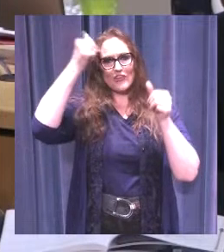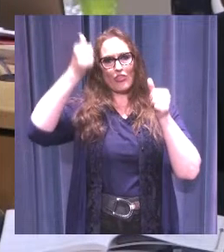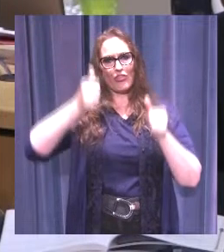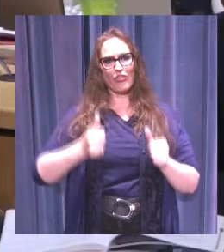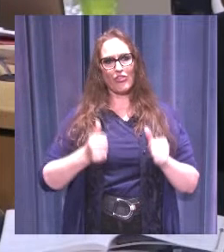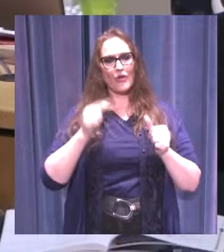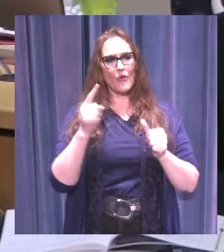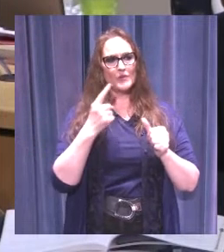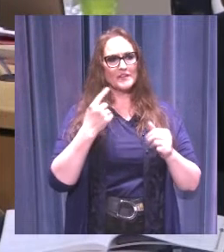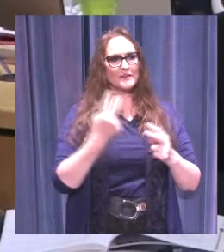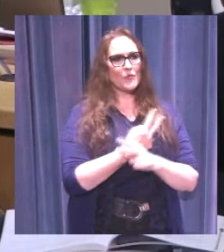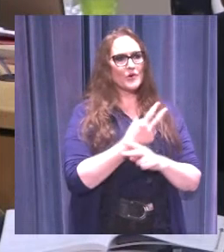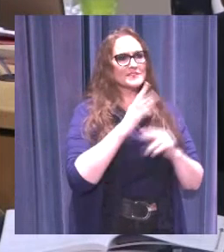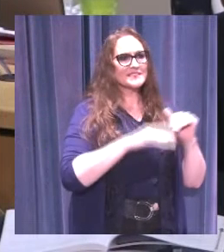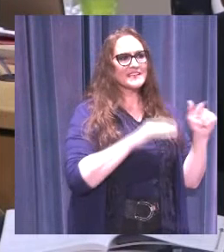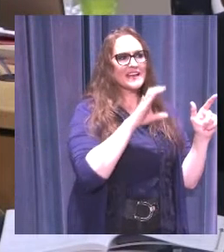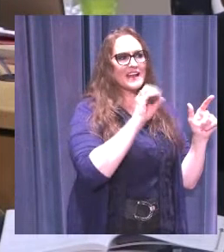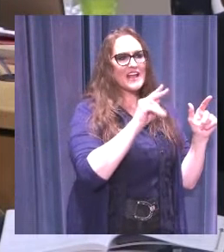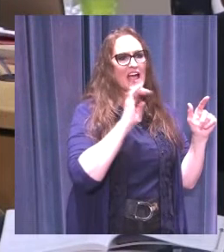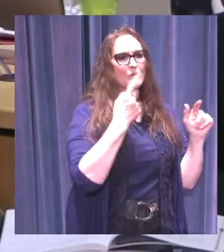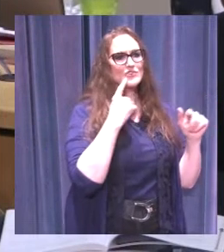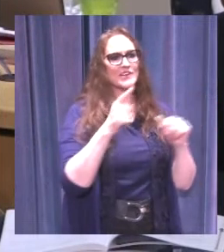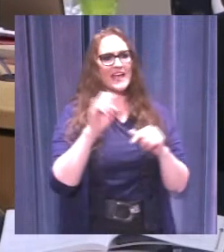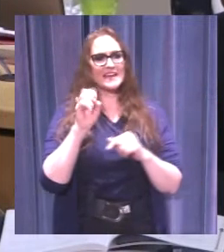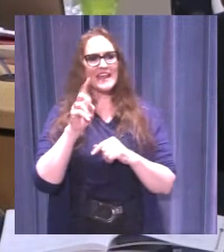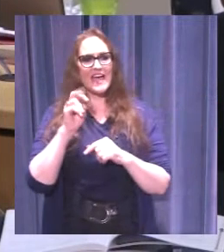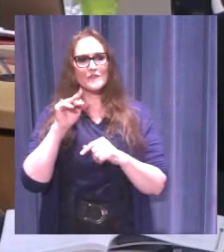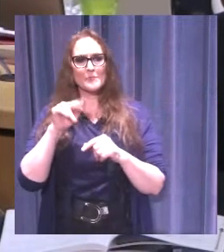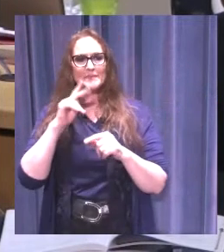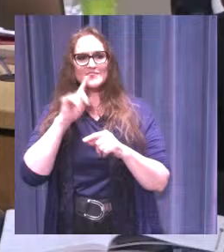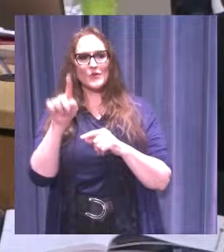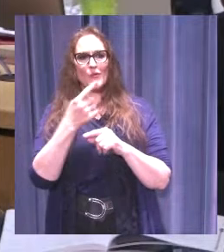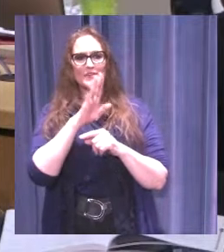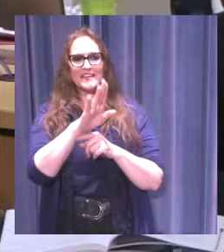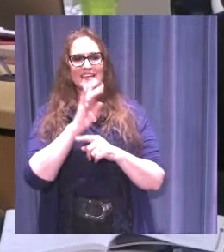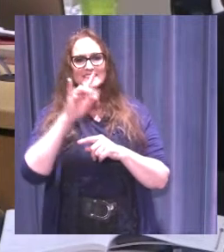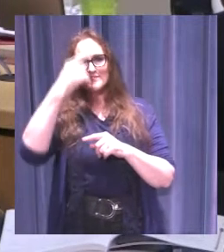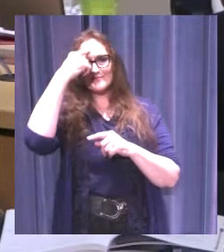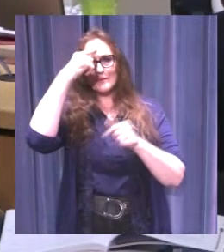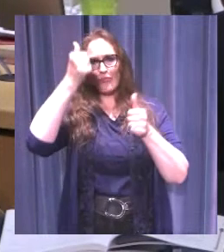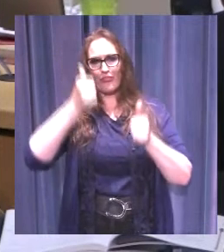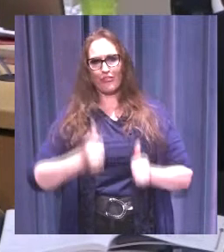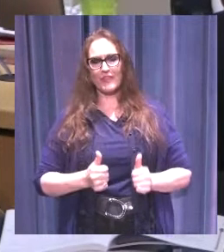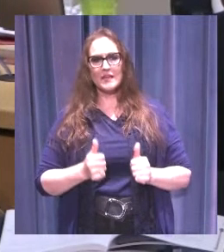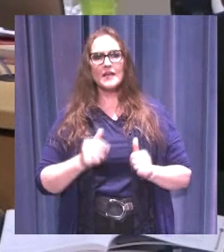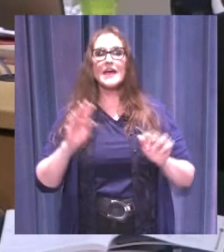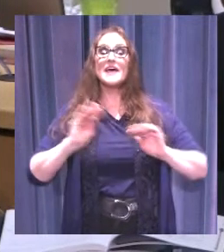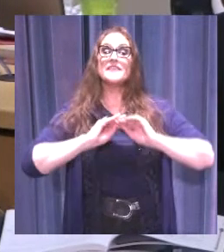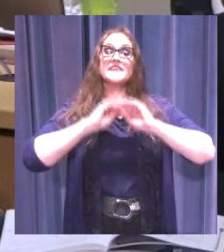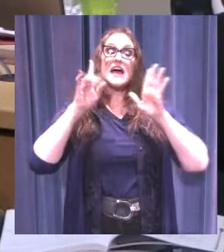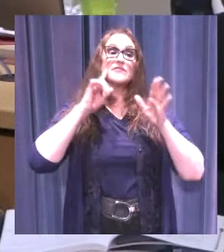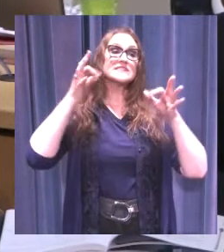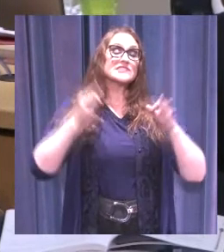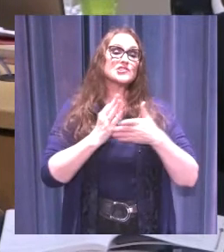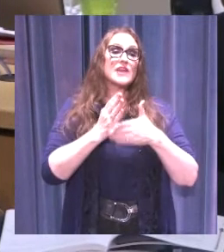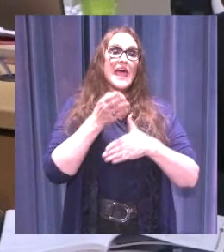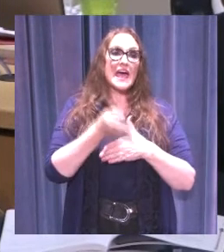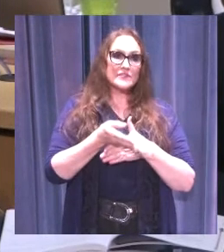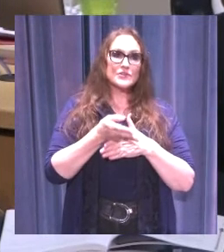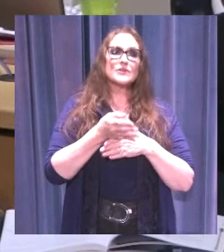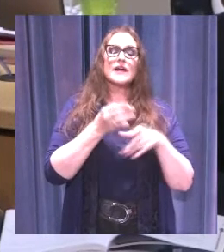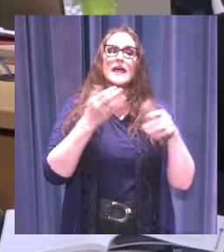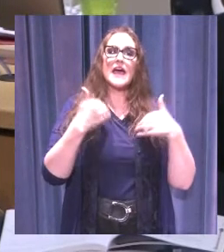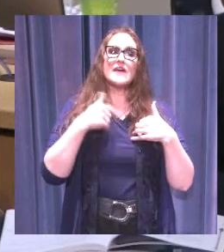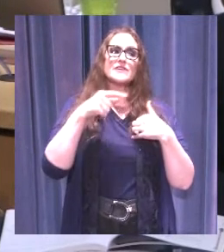Trustee Couch and Everman's own waning faculties. The obvious decision after conducting these candidate